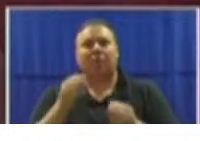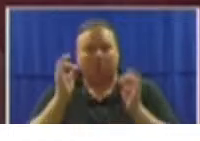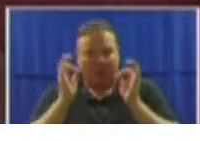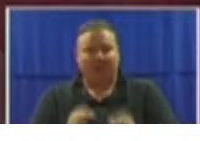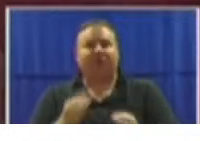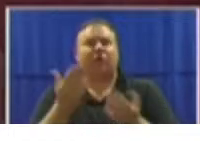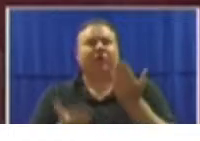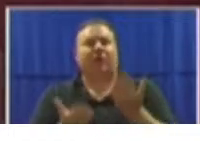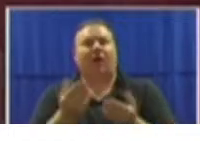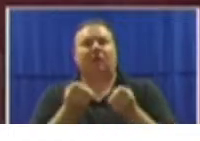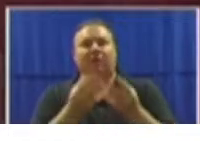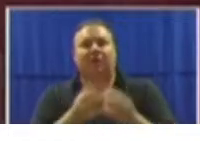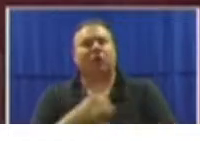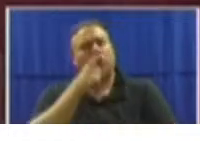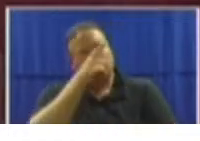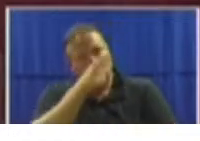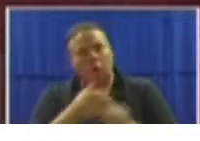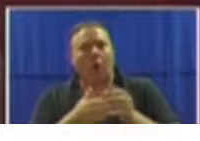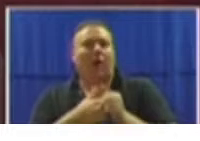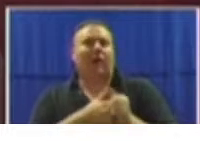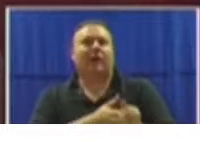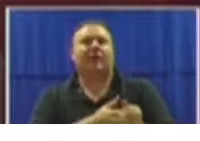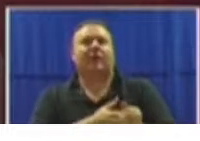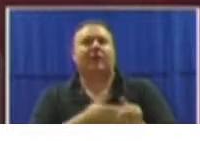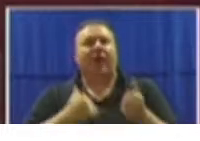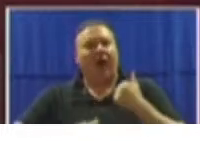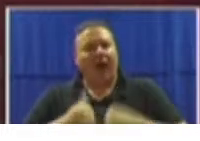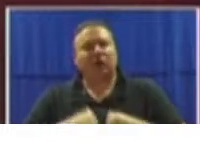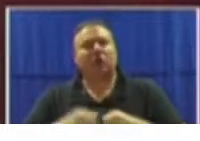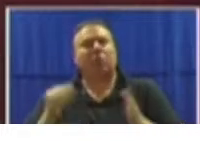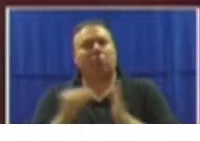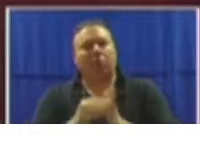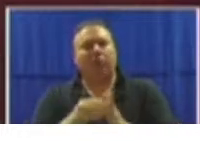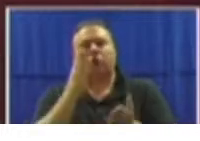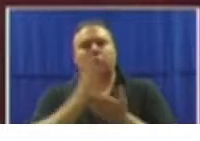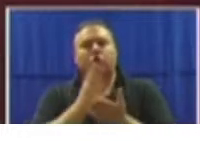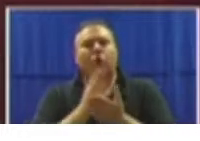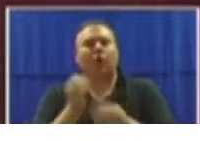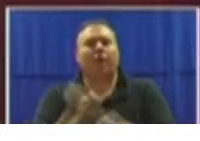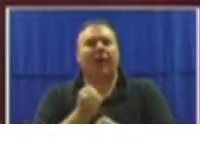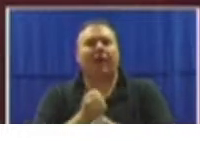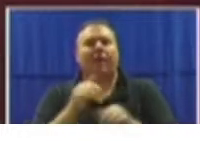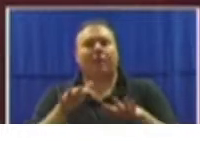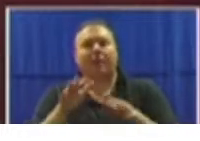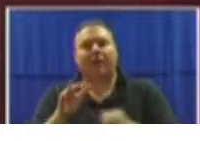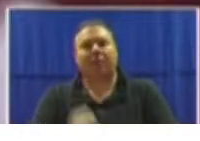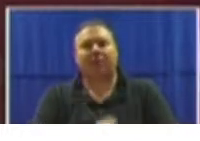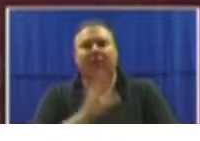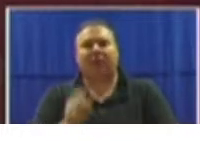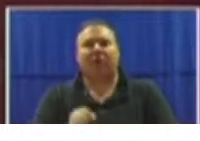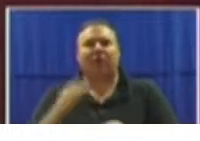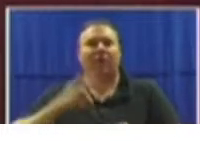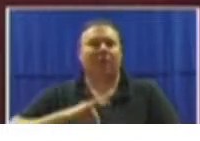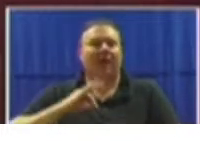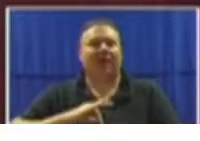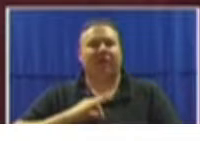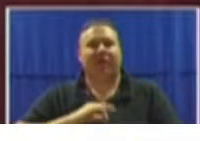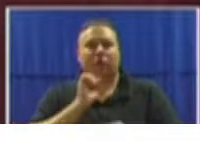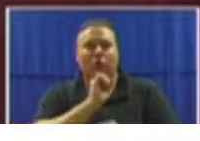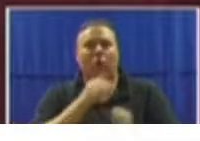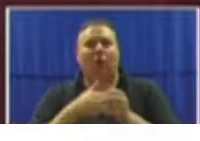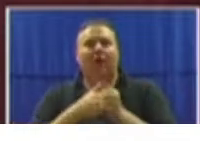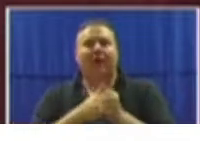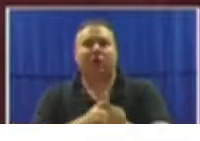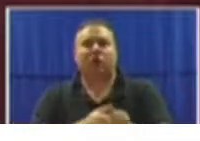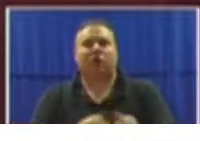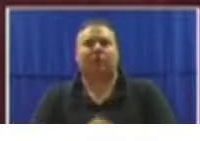leader. Take the necessary action to ensure that the people of this country benefit from your leadership and put